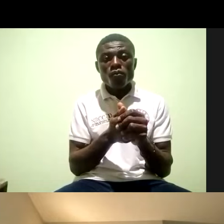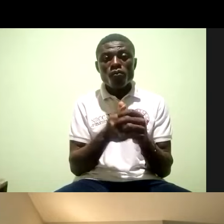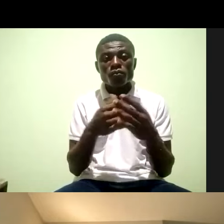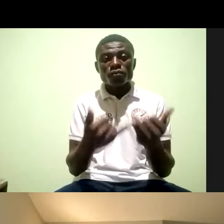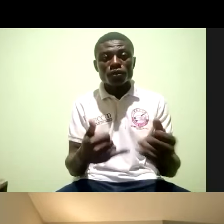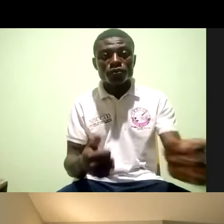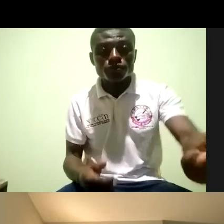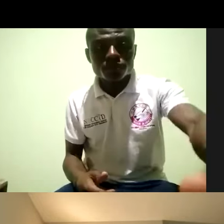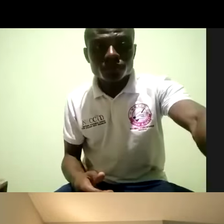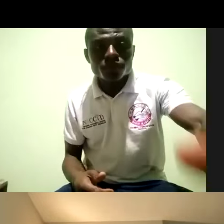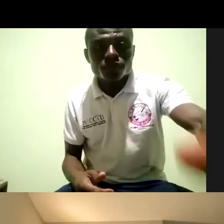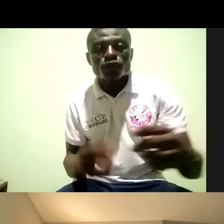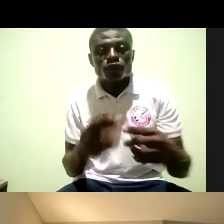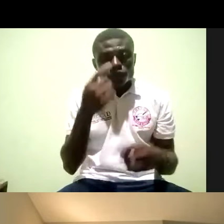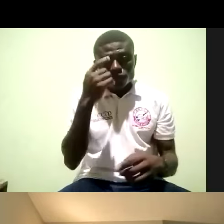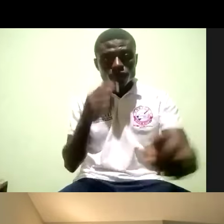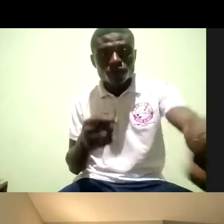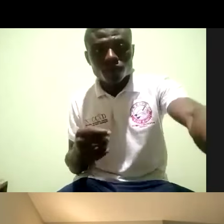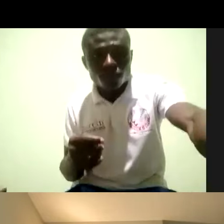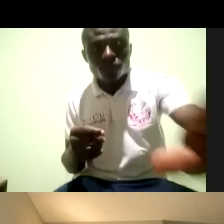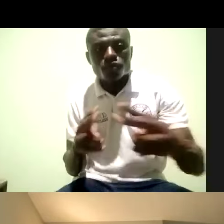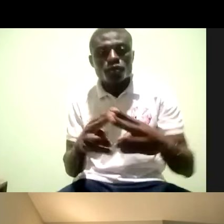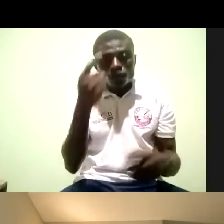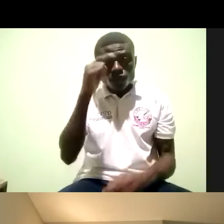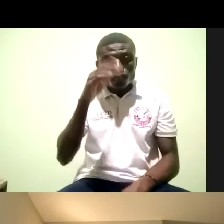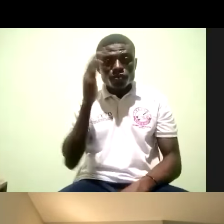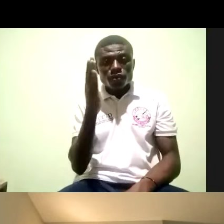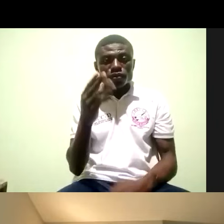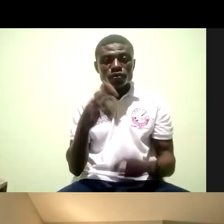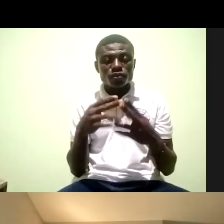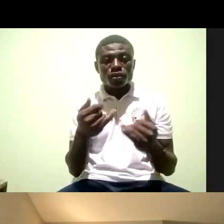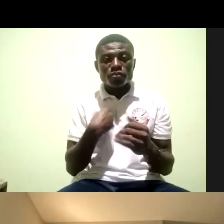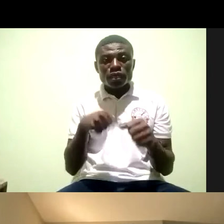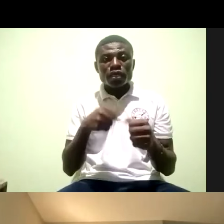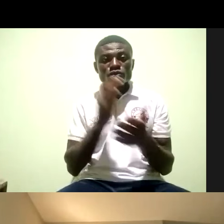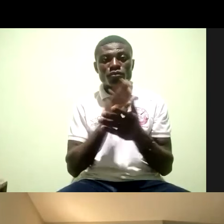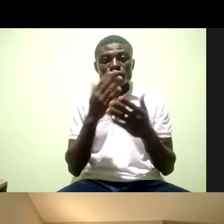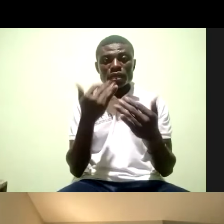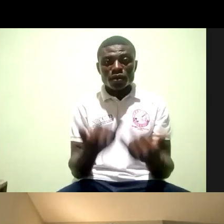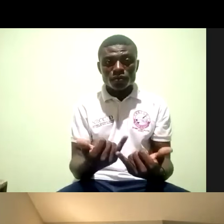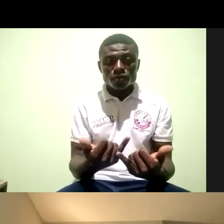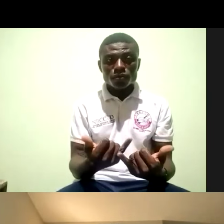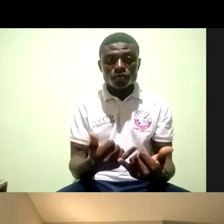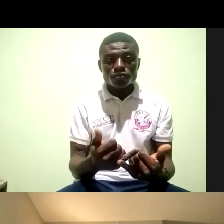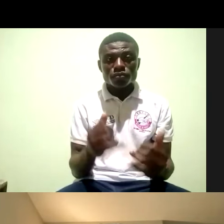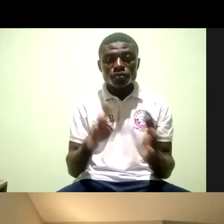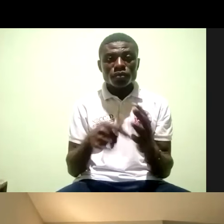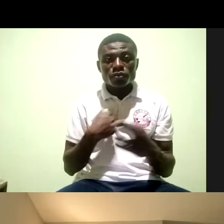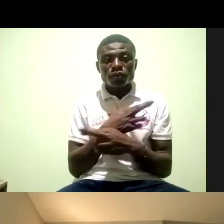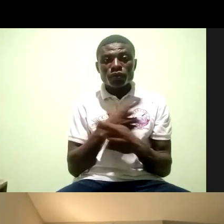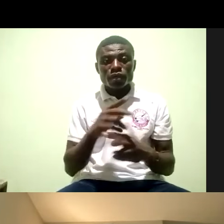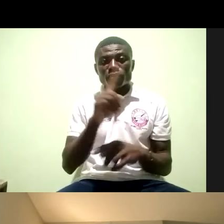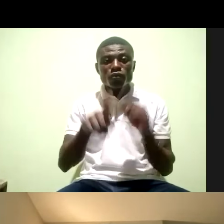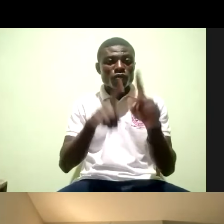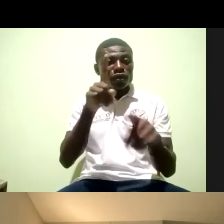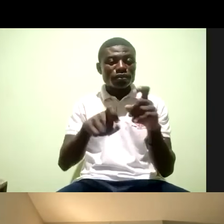for this presentation I think I can stop right now, and I am ready to take the